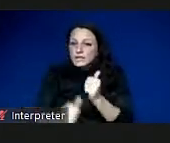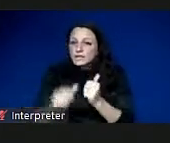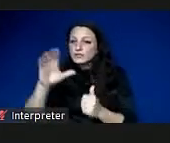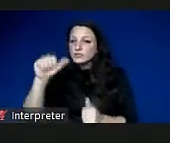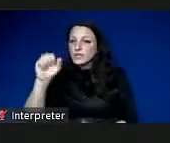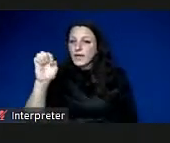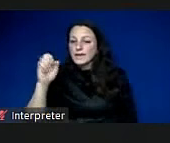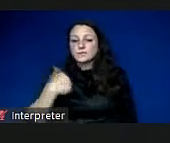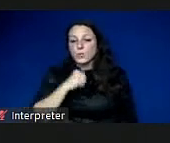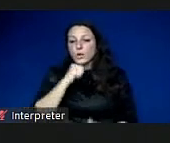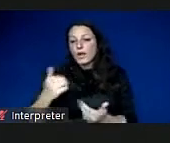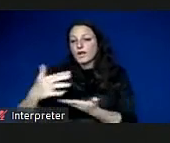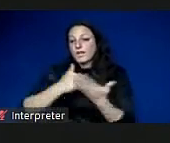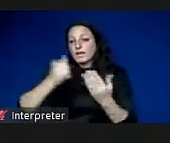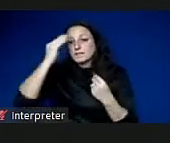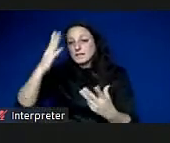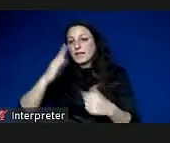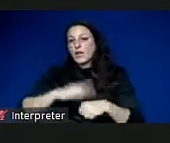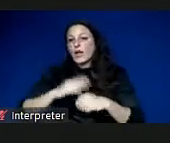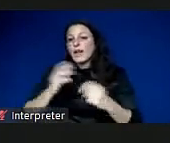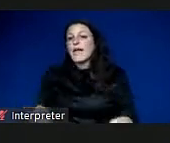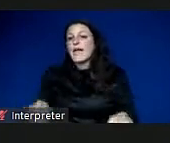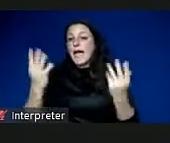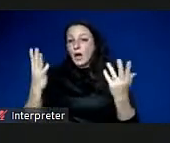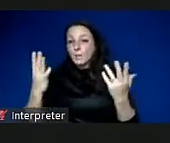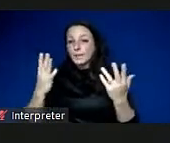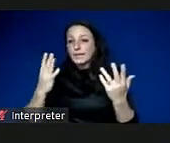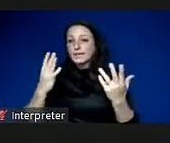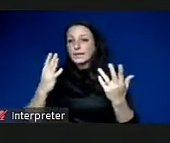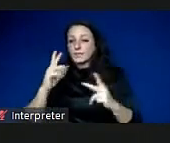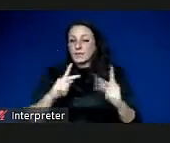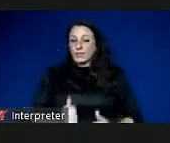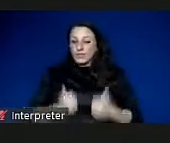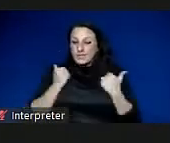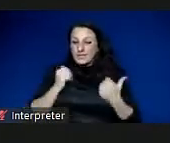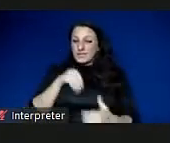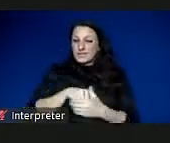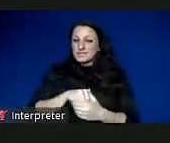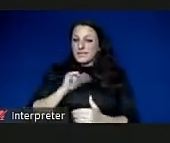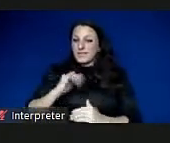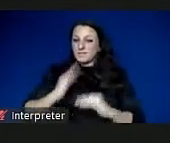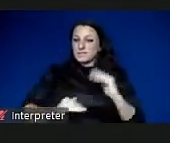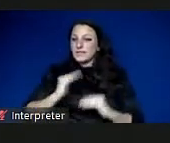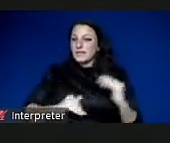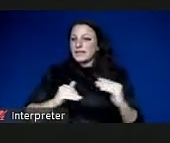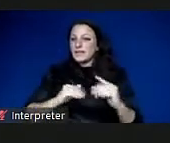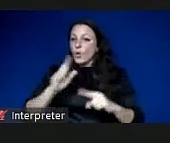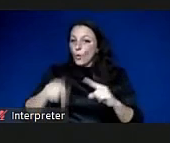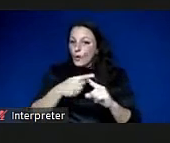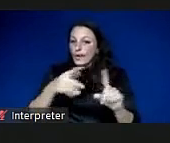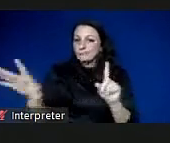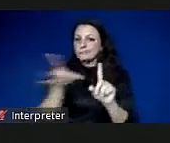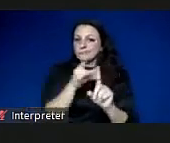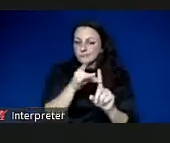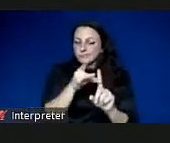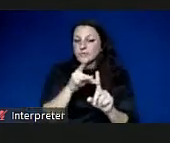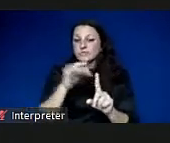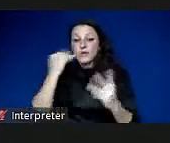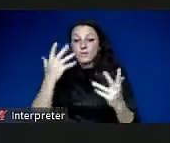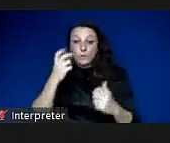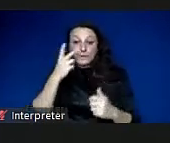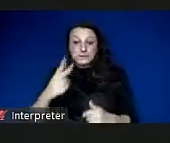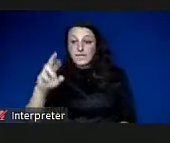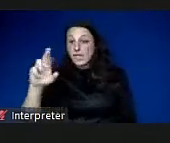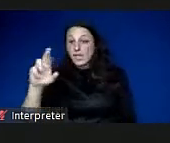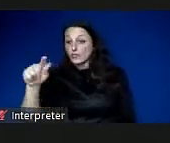we're not collecting data on how many residents might be in that facility at the time of that case. And so if we want to look at rate data, that's when we have